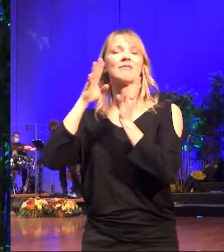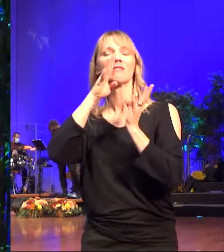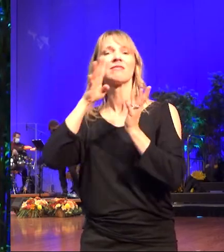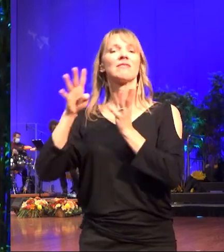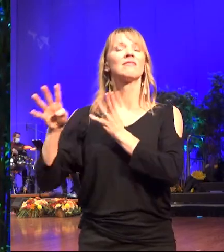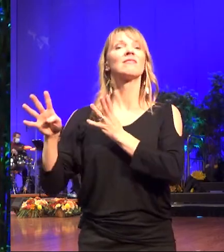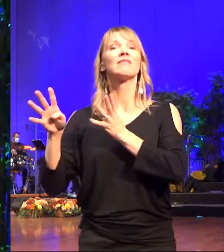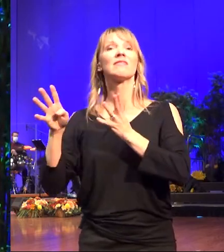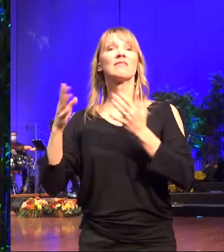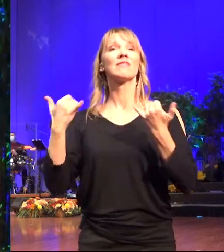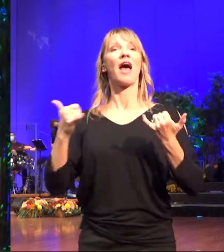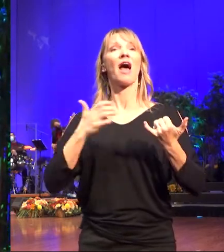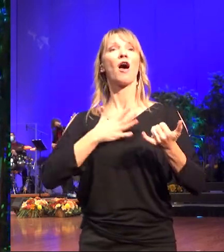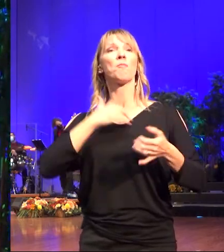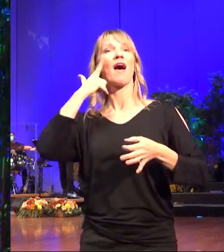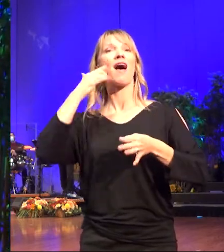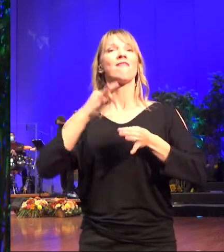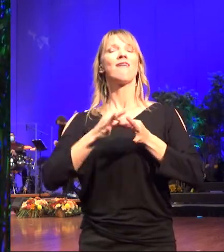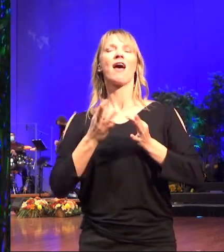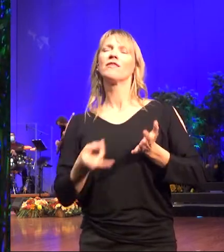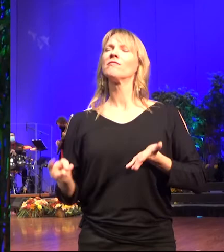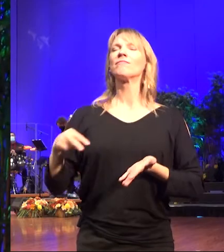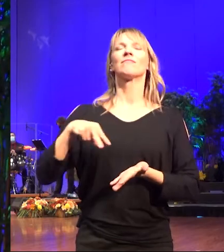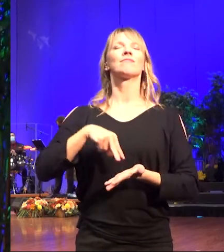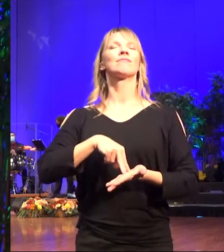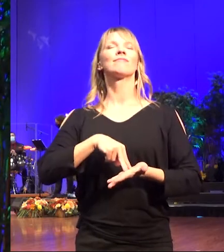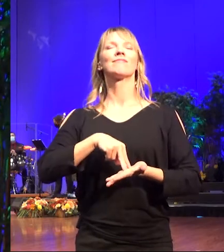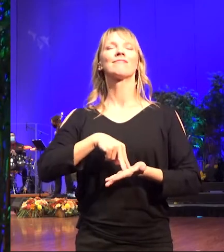Will I step out in my faith now?